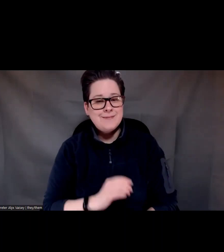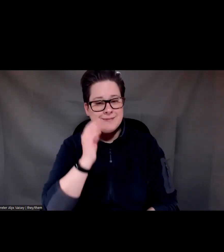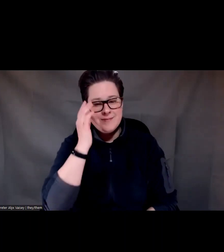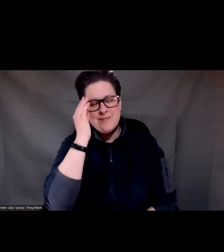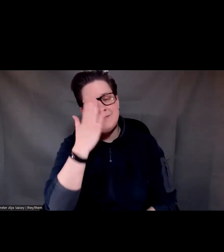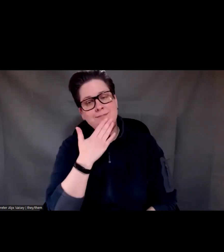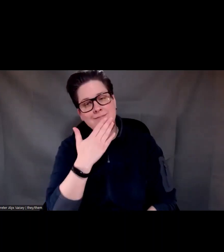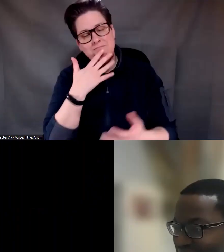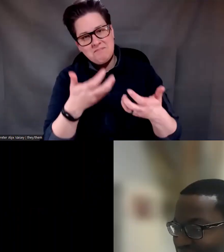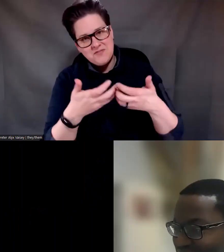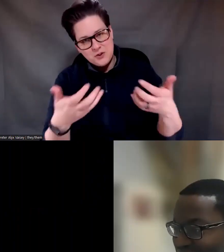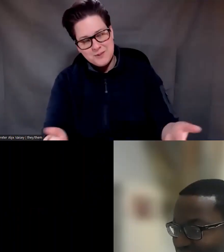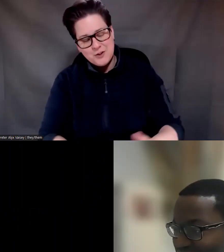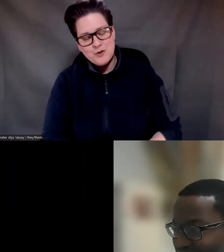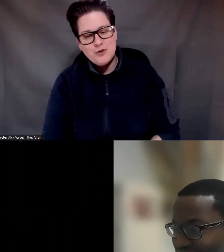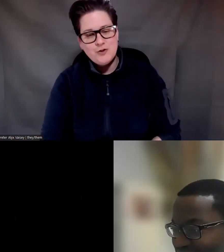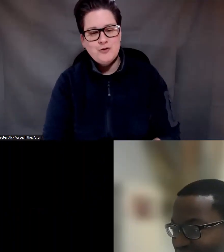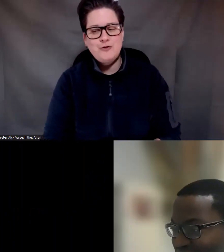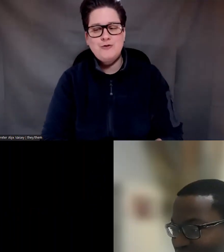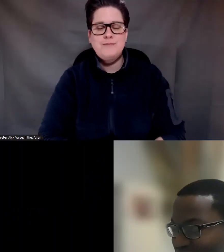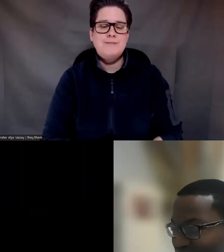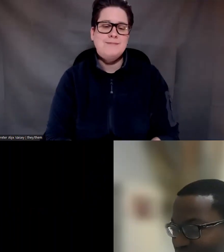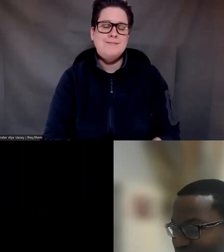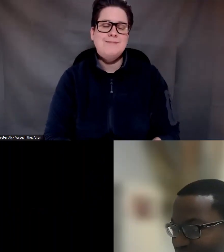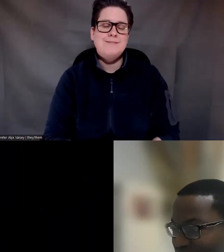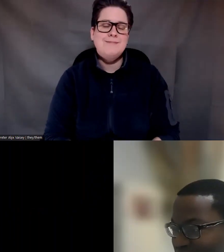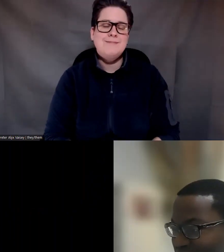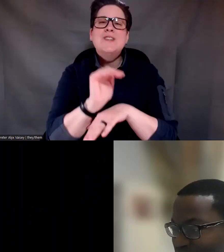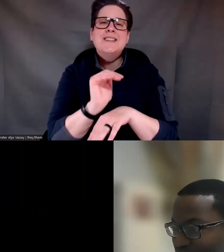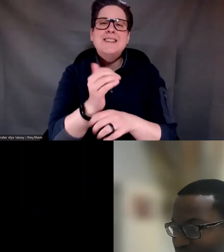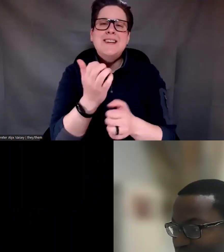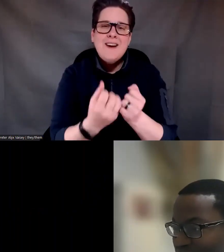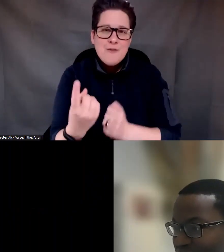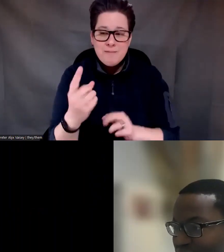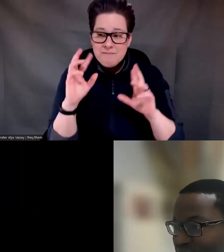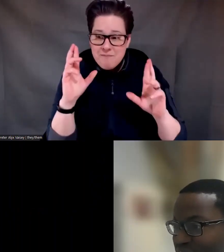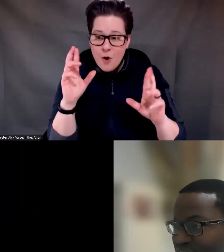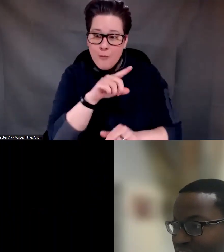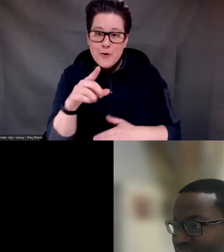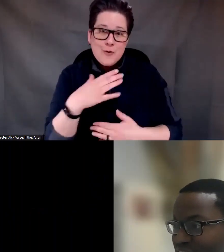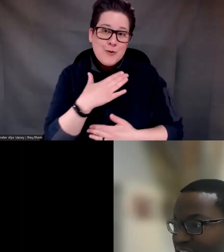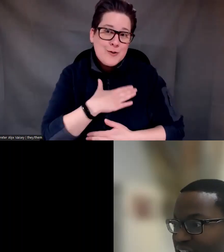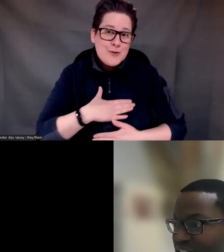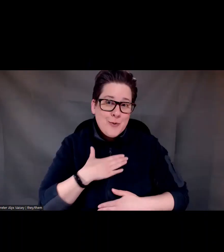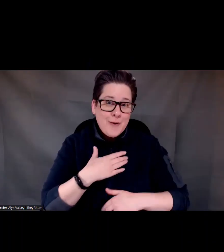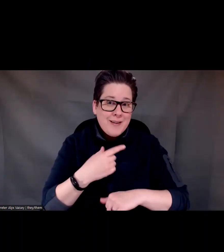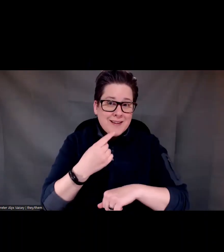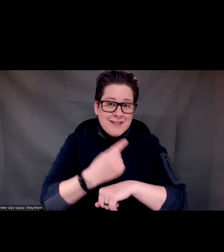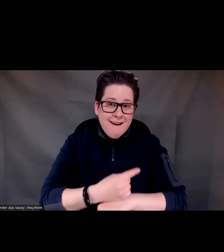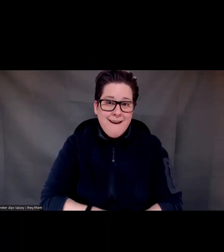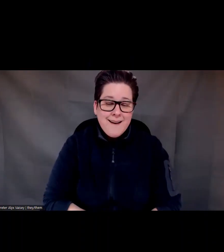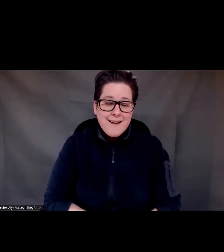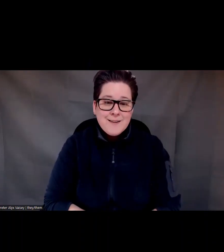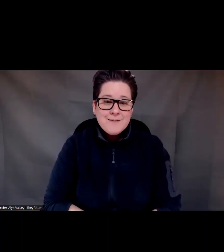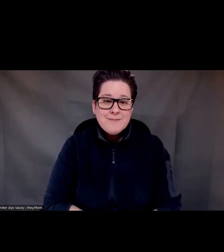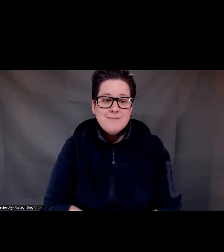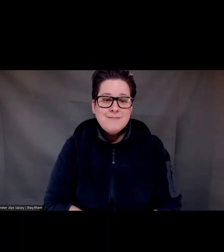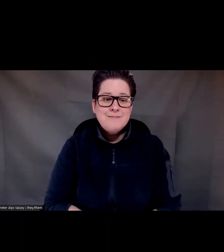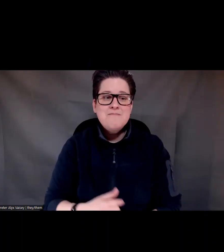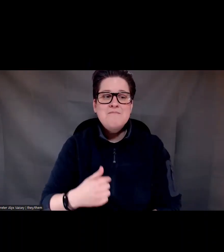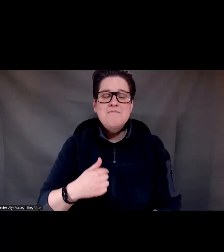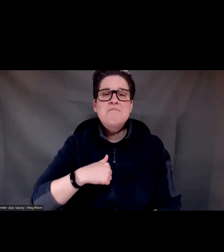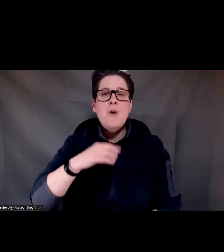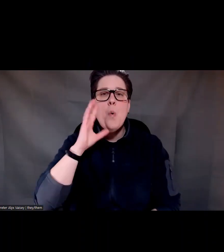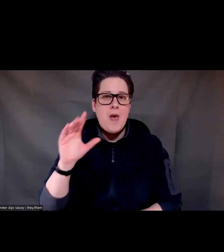Thank you very much. Good evening, everyone. Hope everyone is enjoying their day. I'm just going to go ahead and share